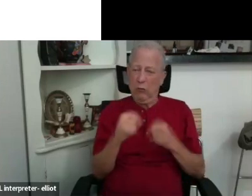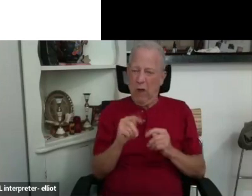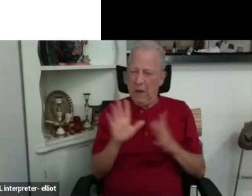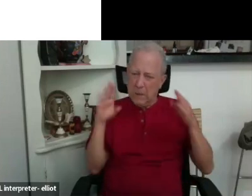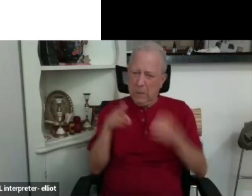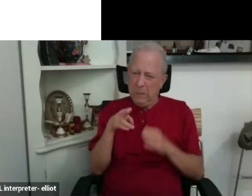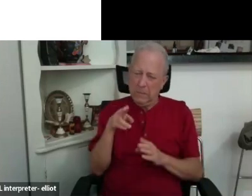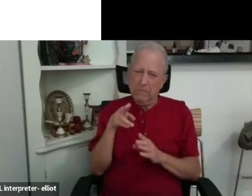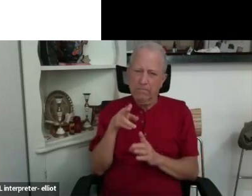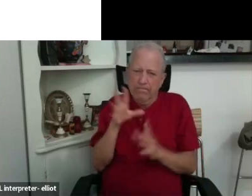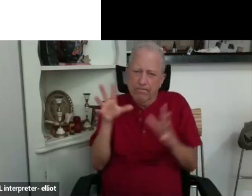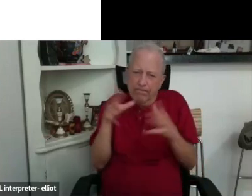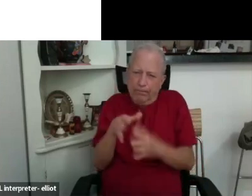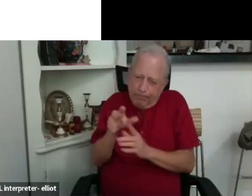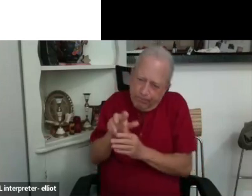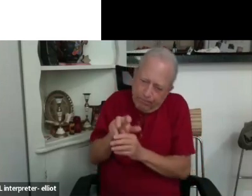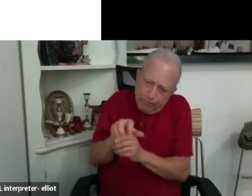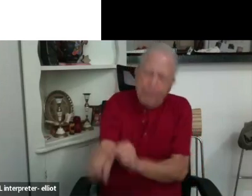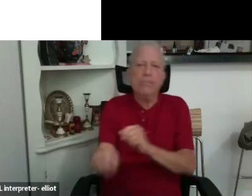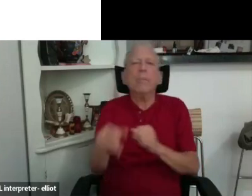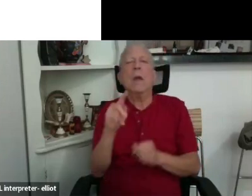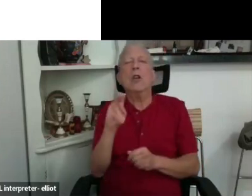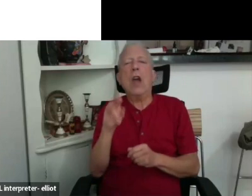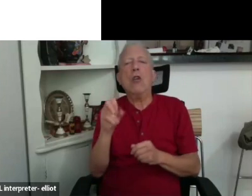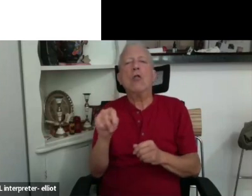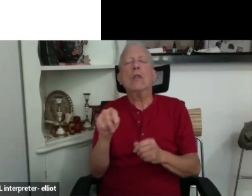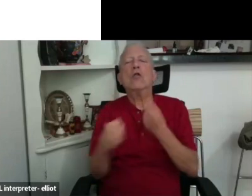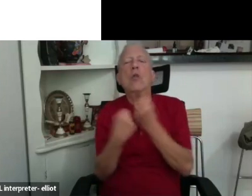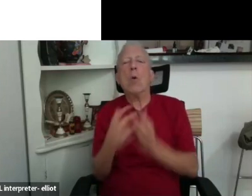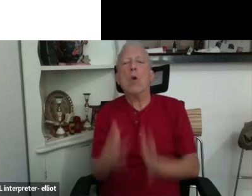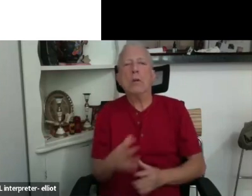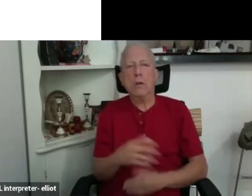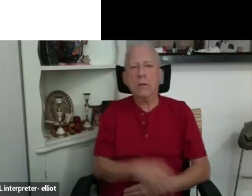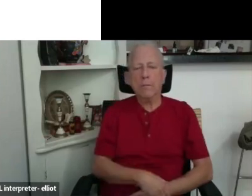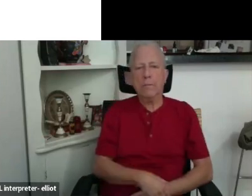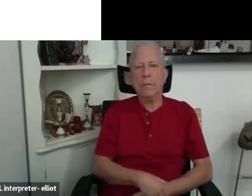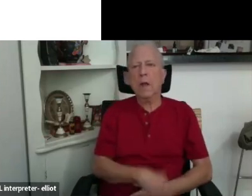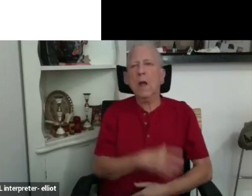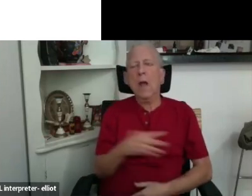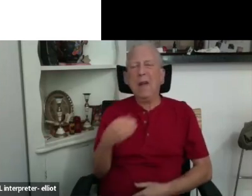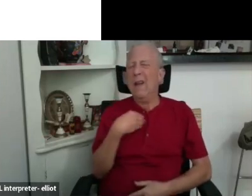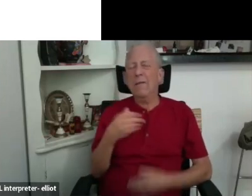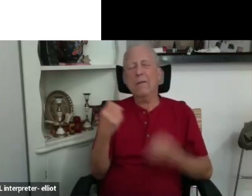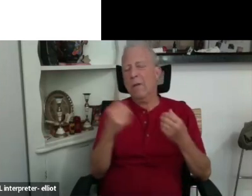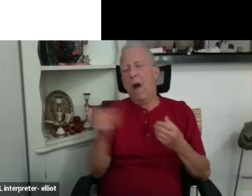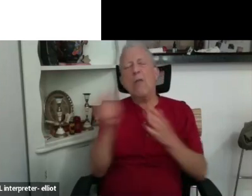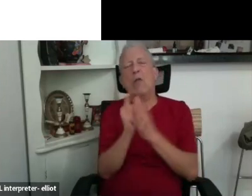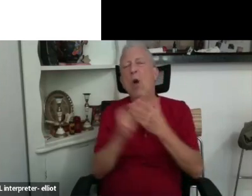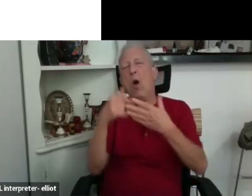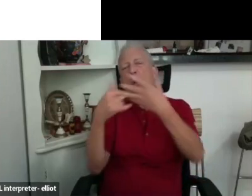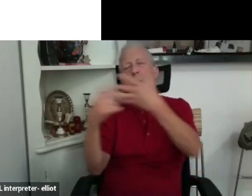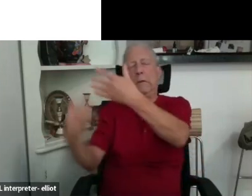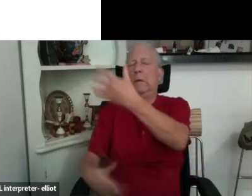That's what we were saying with 13224, the executive order. And there's also a host of other laws that we don't talk about,